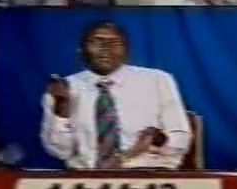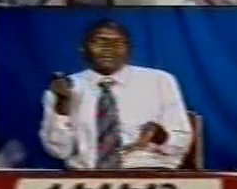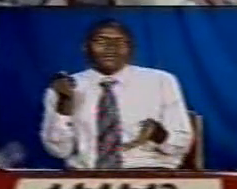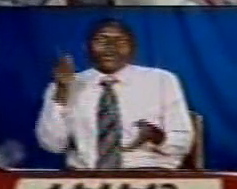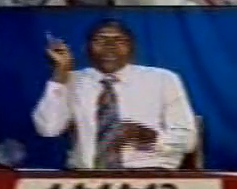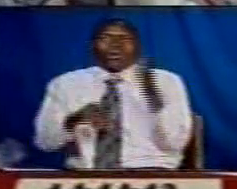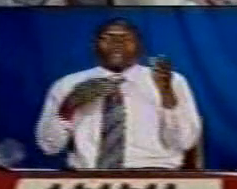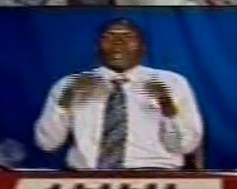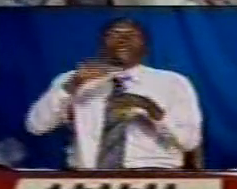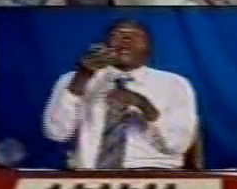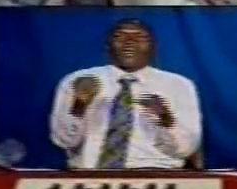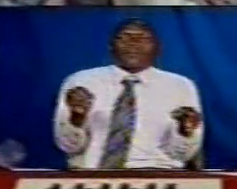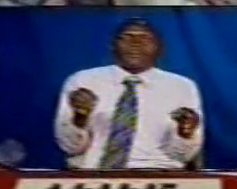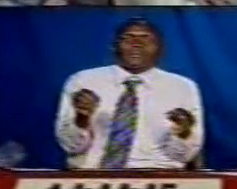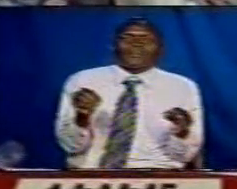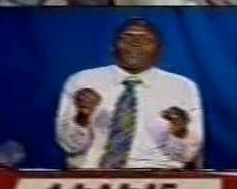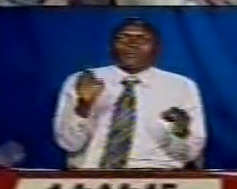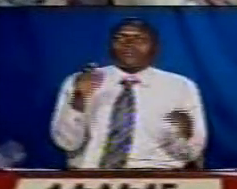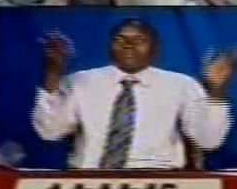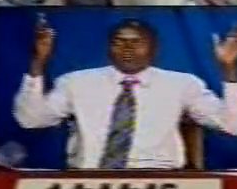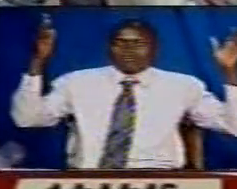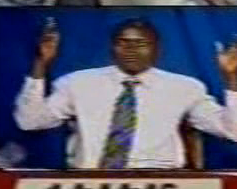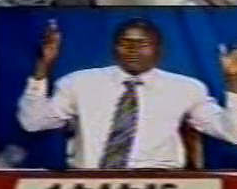whatever you want to call them.